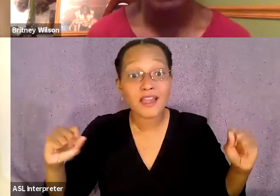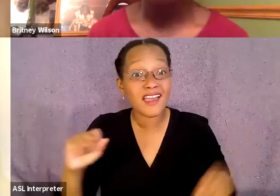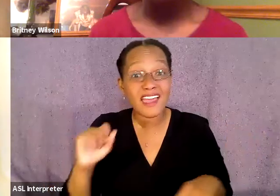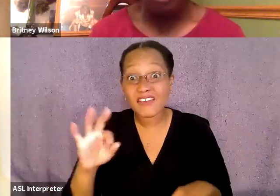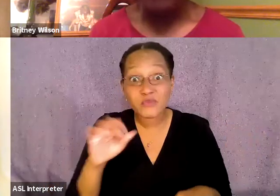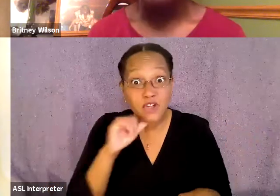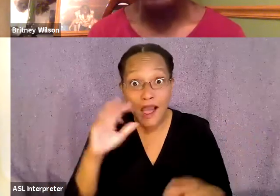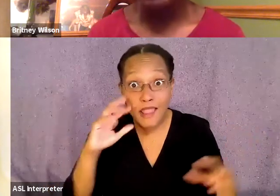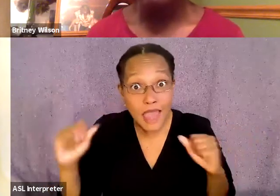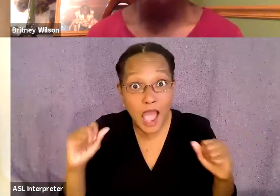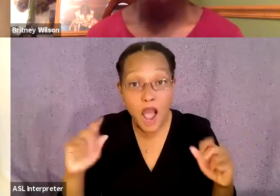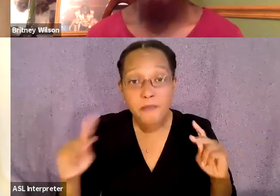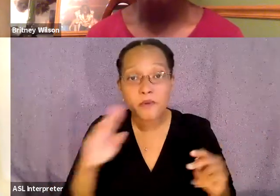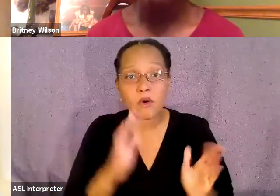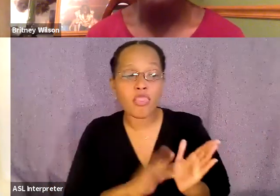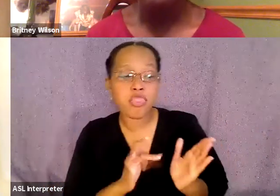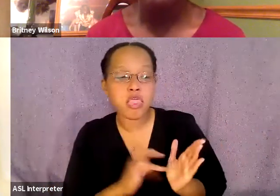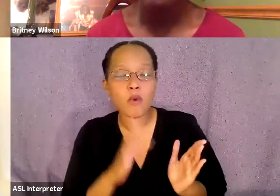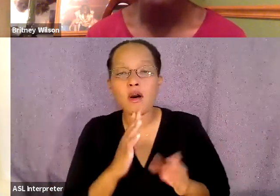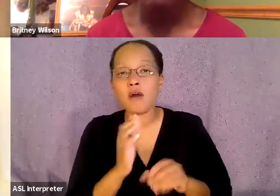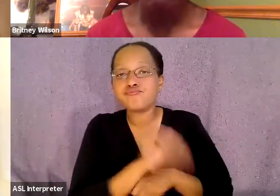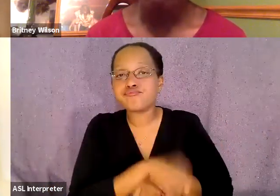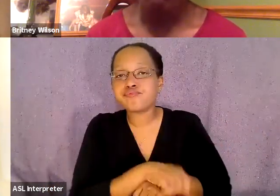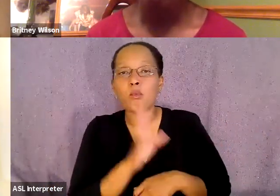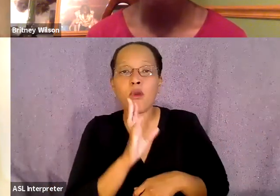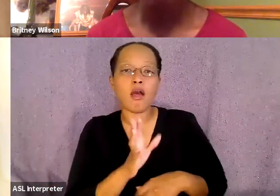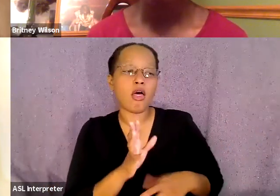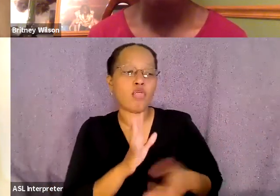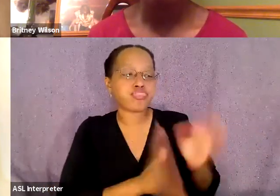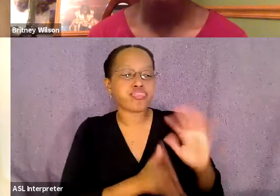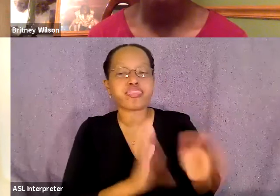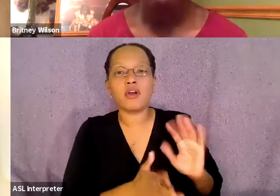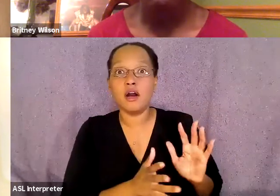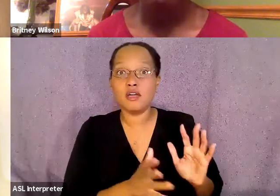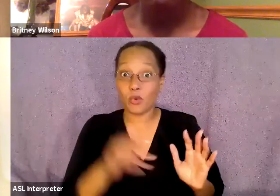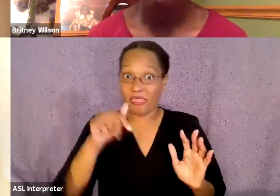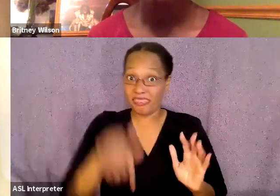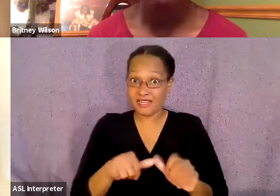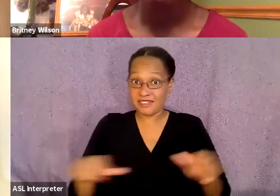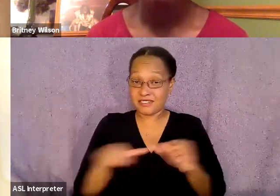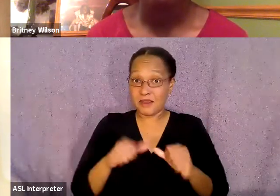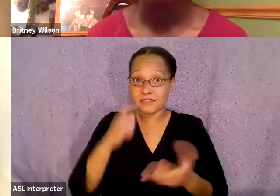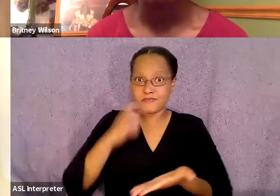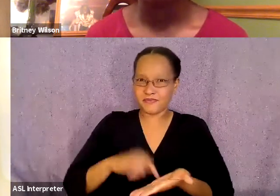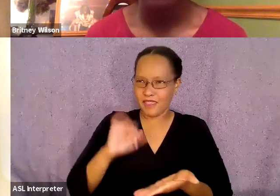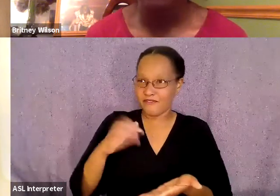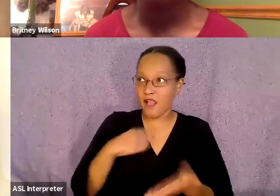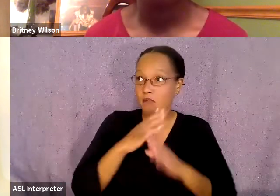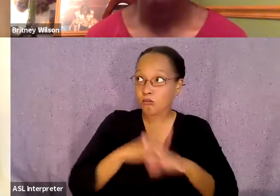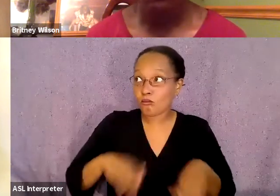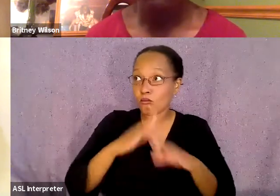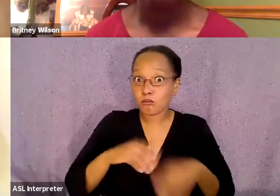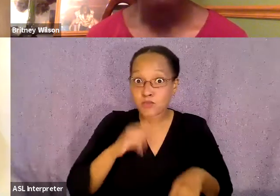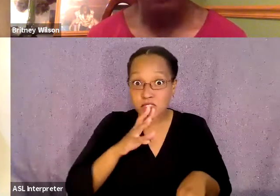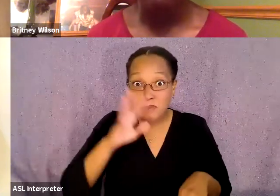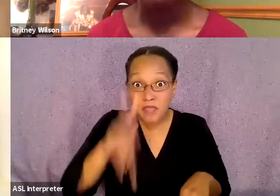you, can use you, can treat you in a kind of way. Like, being in this space has told me, like, if I don't speak up, people are going to treat me like crap. And I am not going to let you